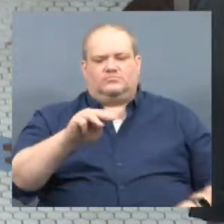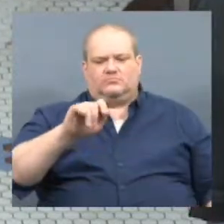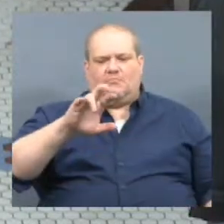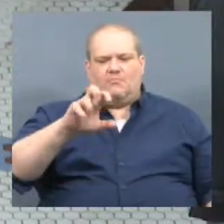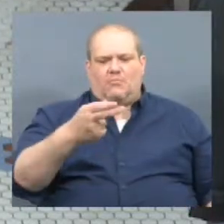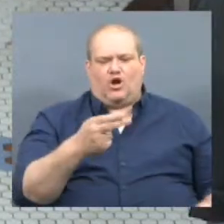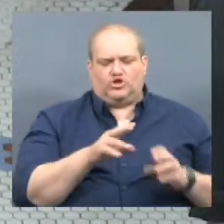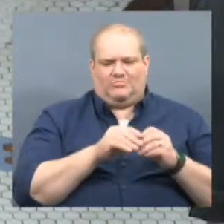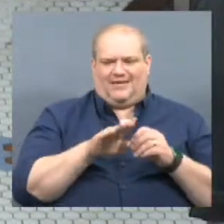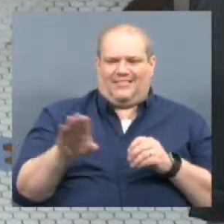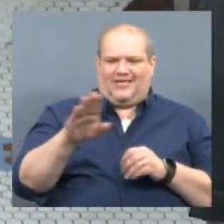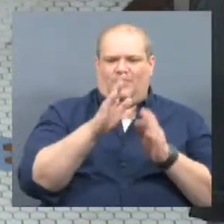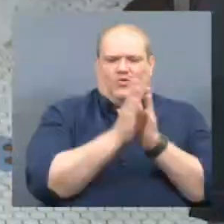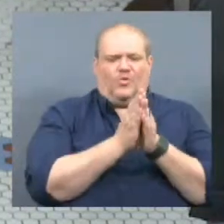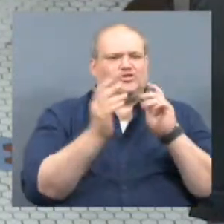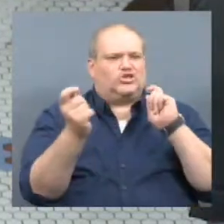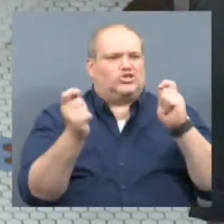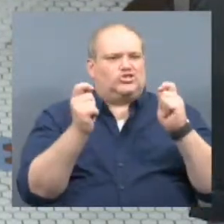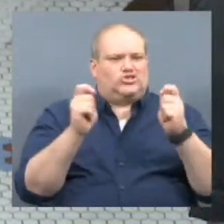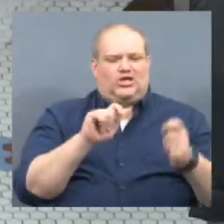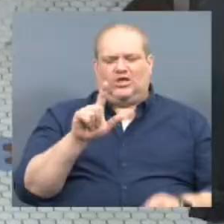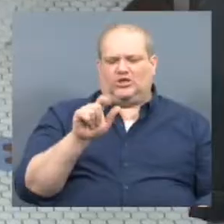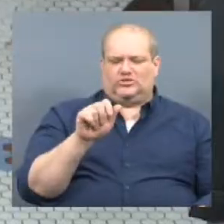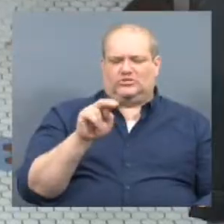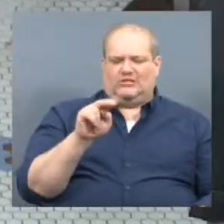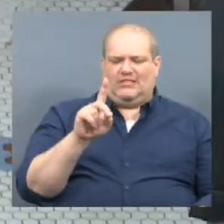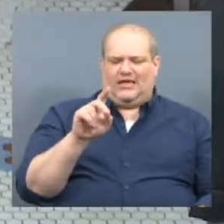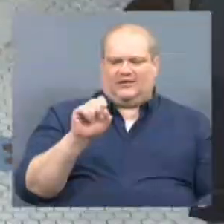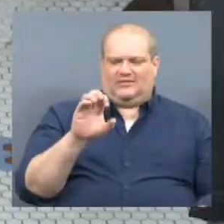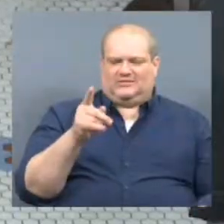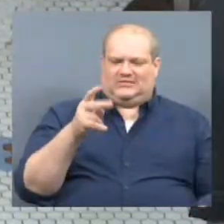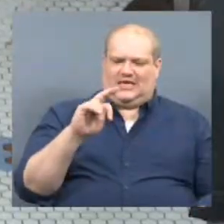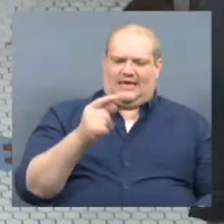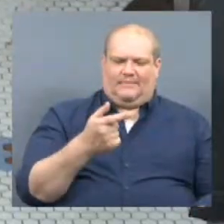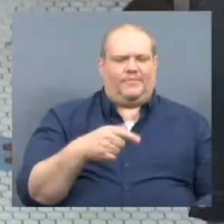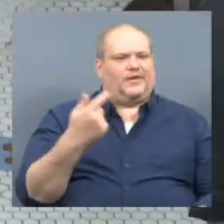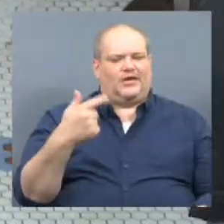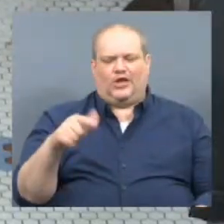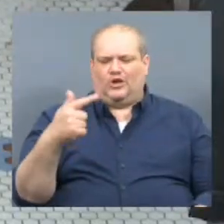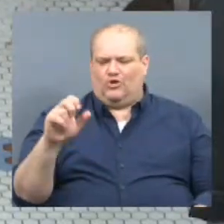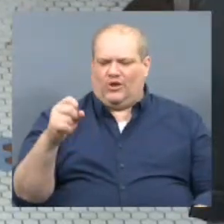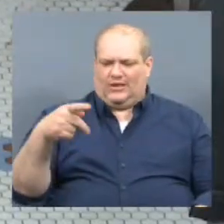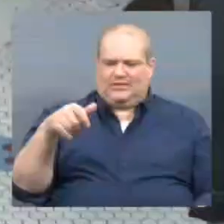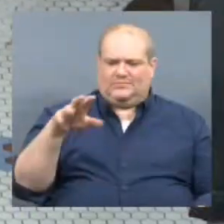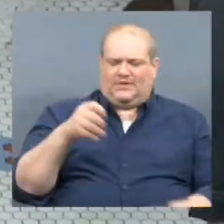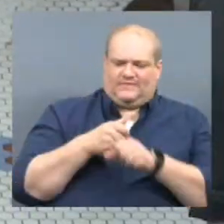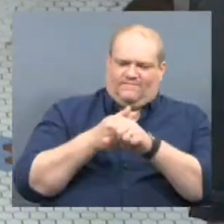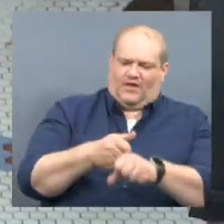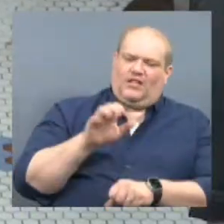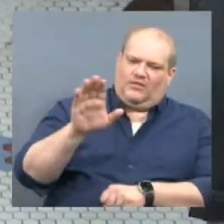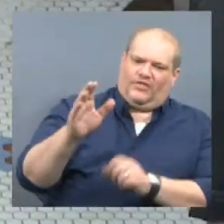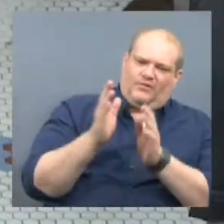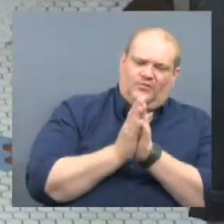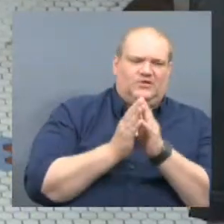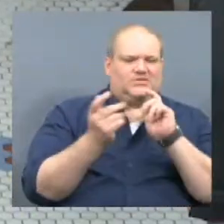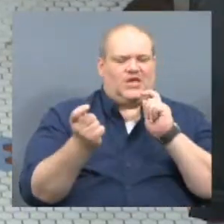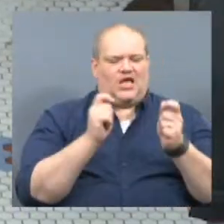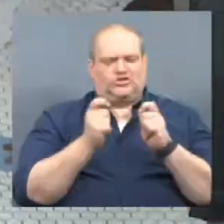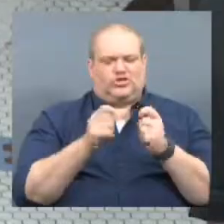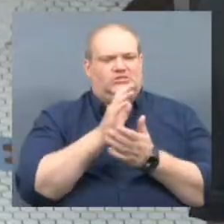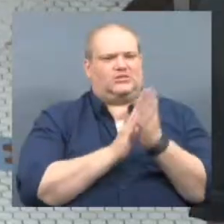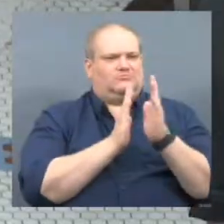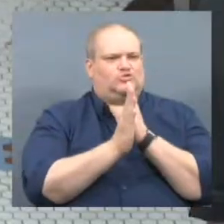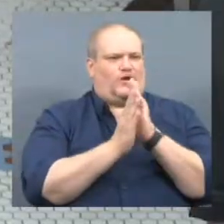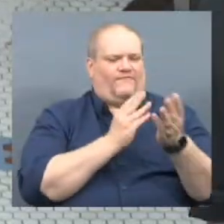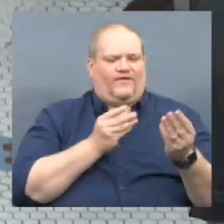their request. We did make some changes of landscaping and green space, also at their request, adjusted some traffic flow, which all